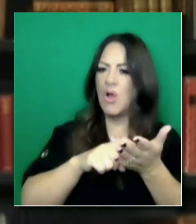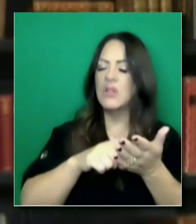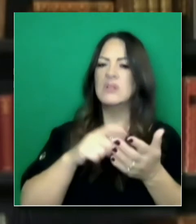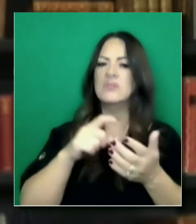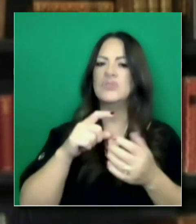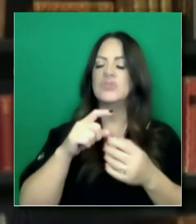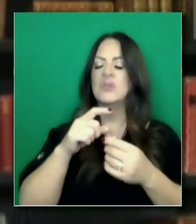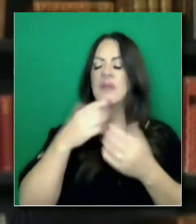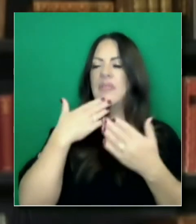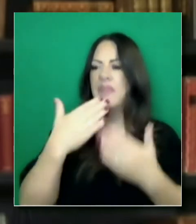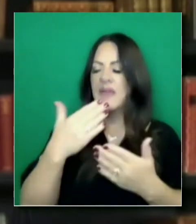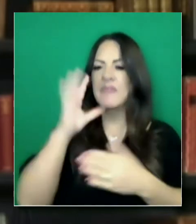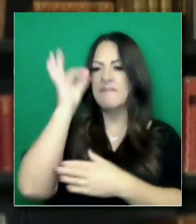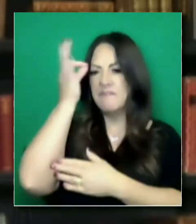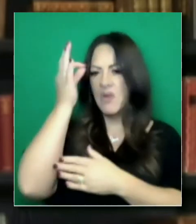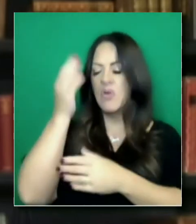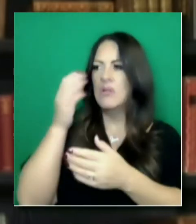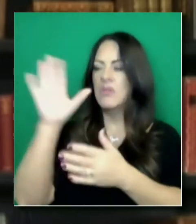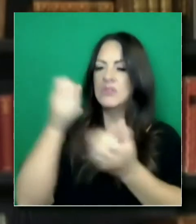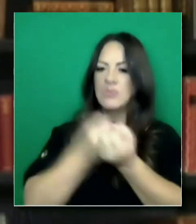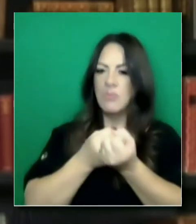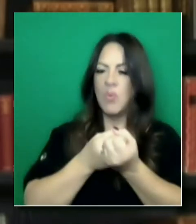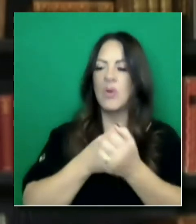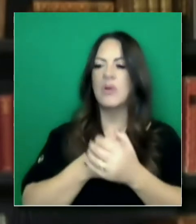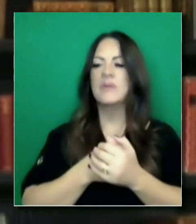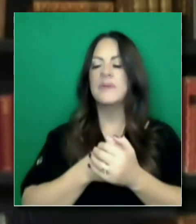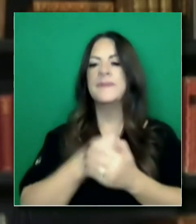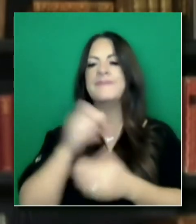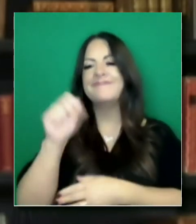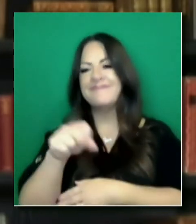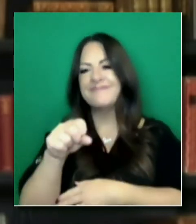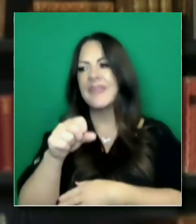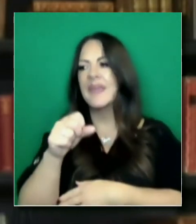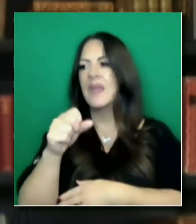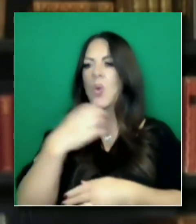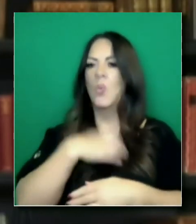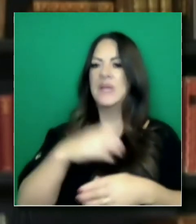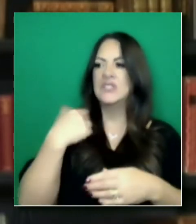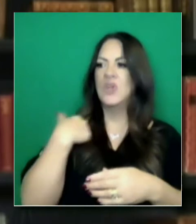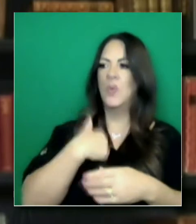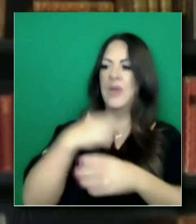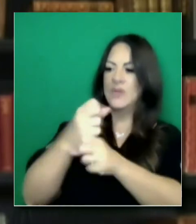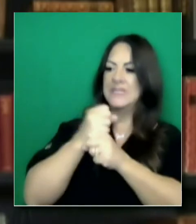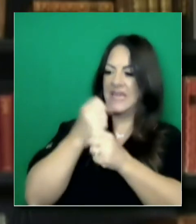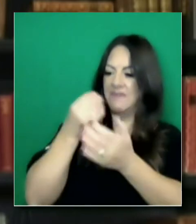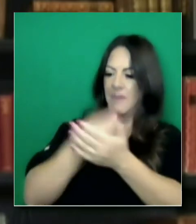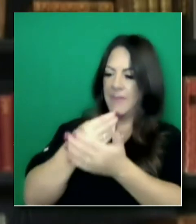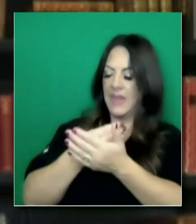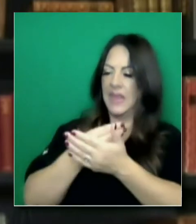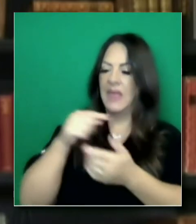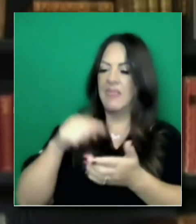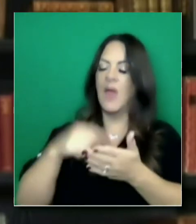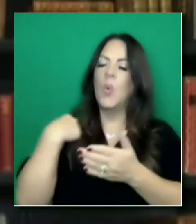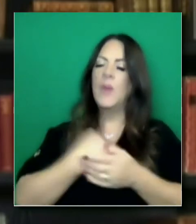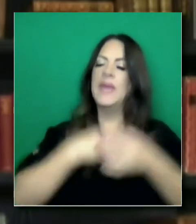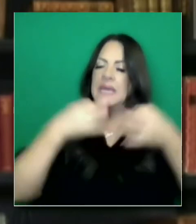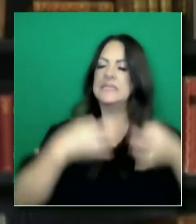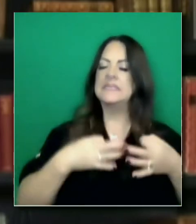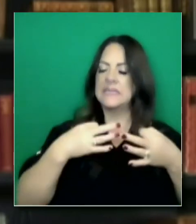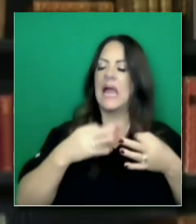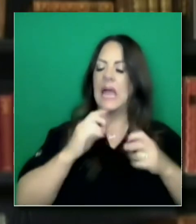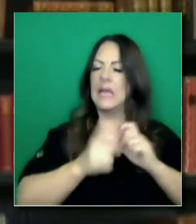federal support. While we're disappointed they didn't provide discretionary funds as it relates to state and